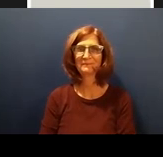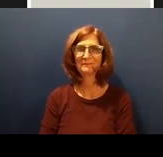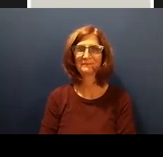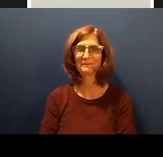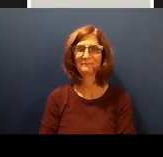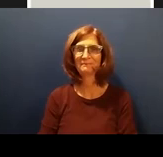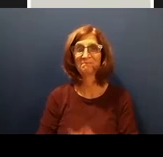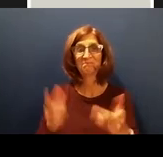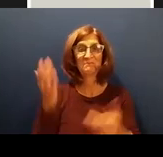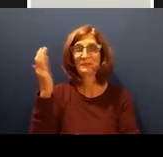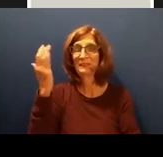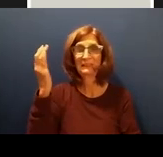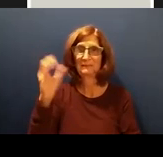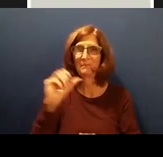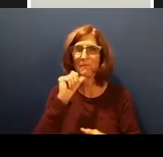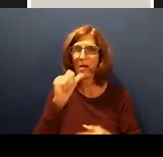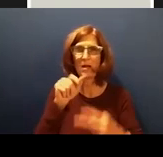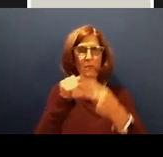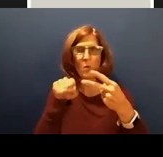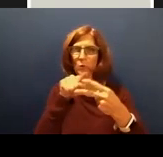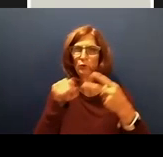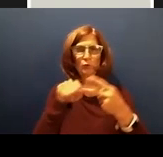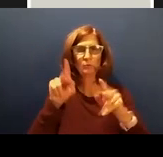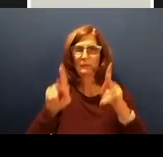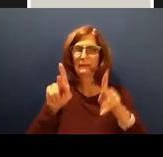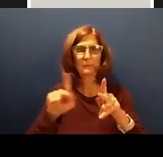It doesn't look like they are present.